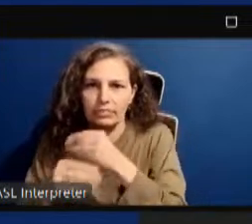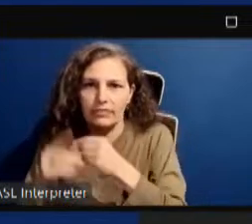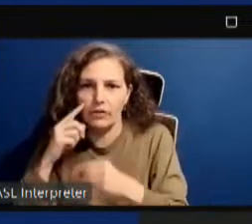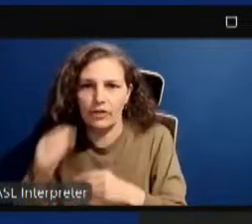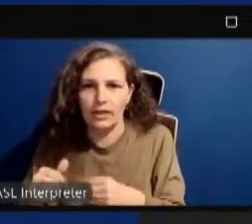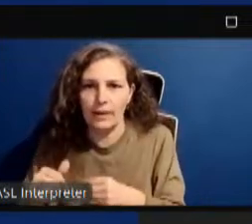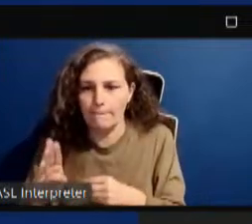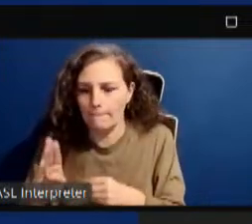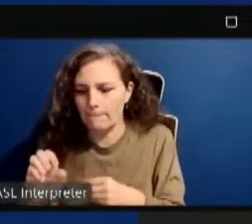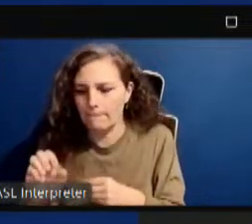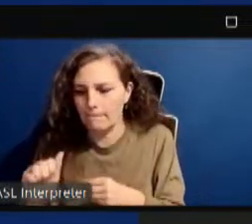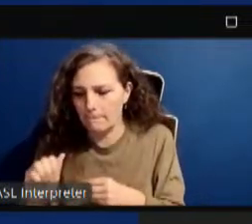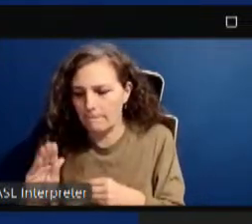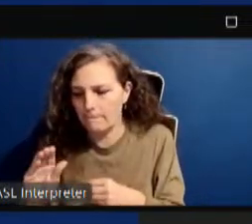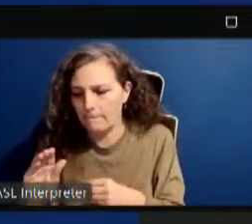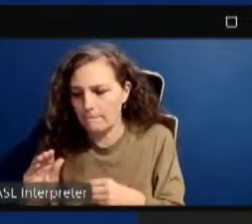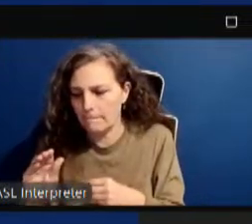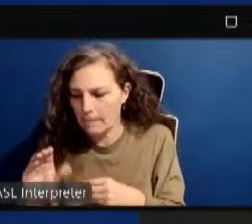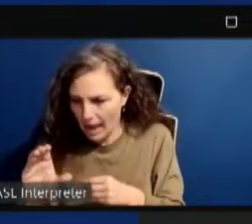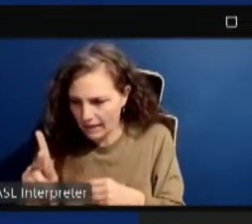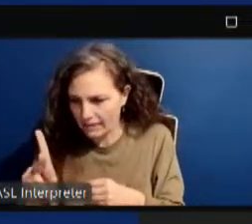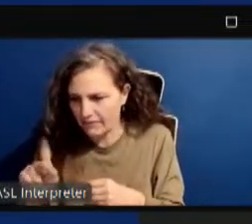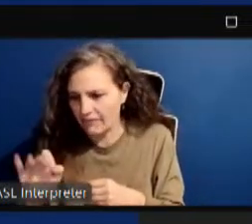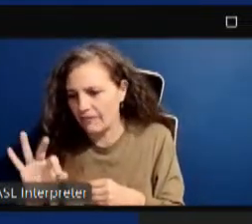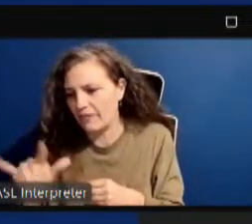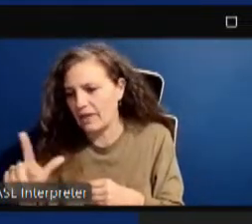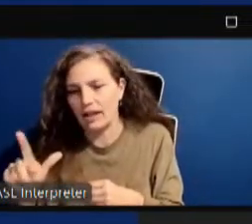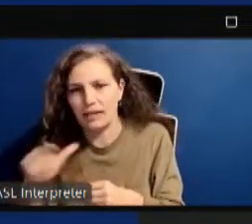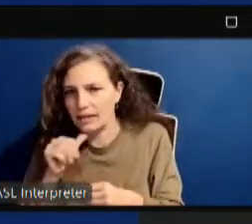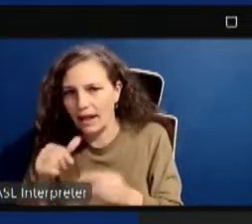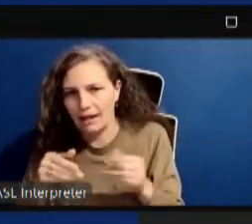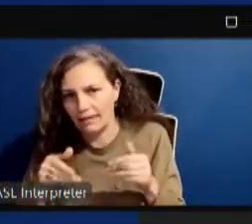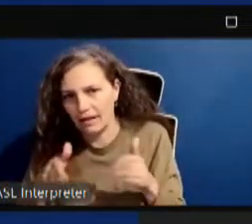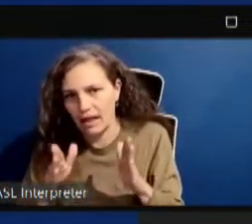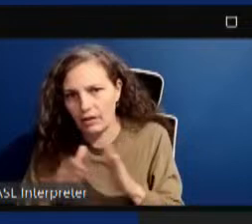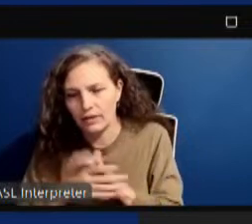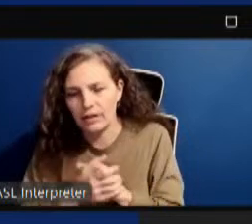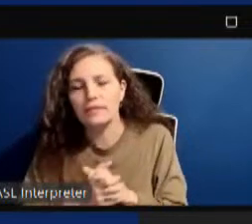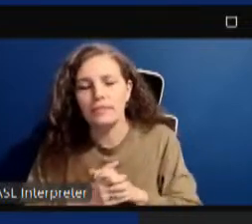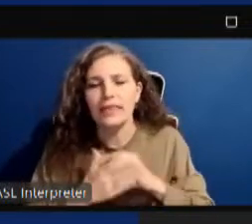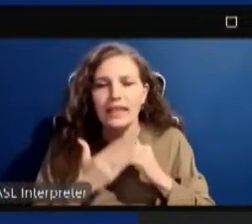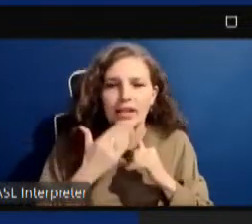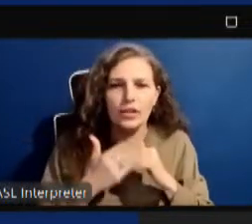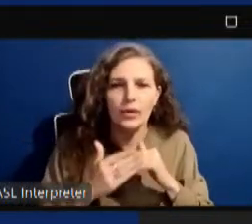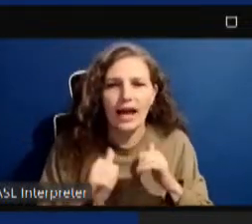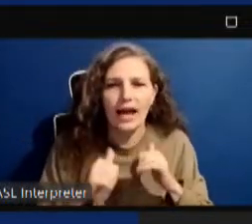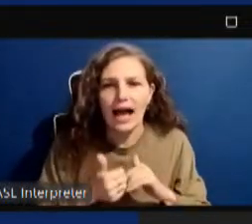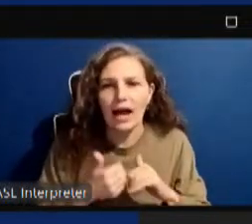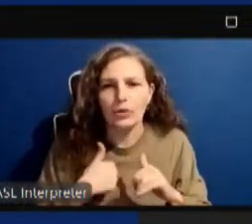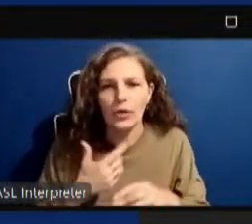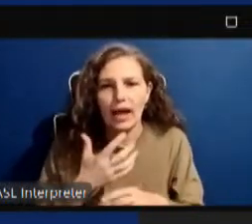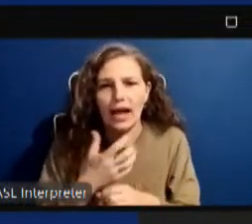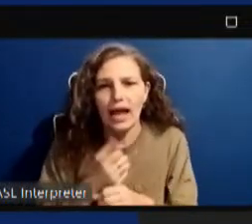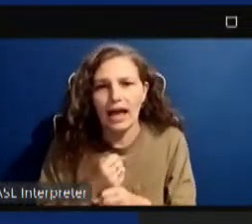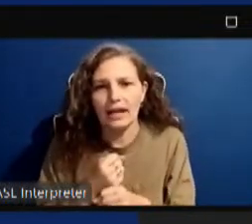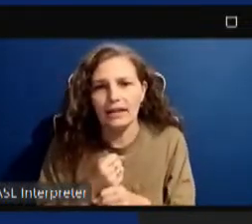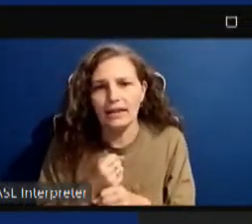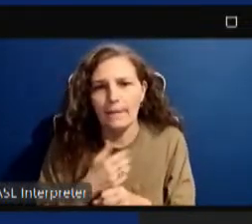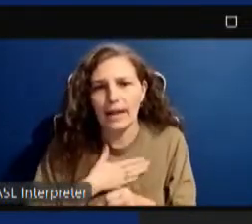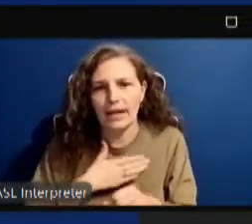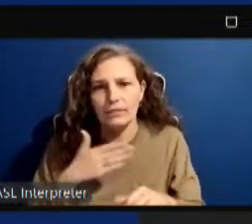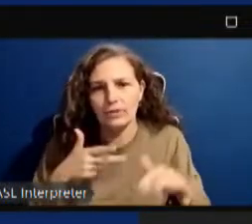Thank you. And another question for you. How can I formally request that my garage be included in the debris removal